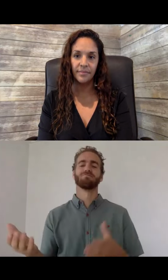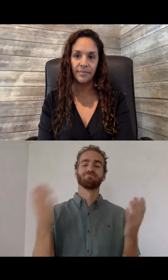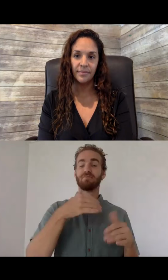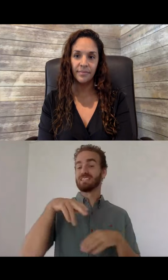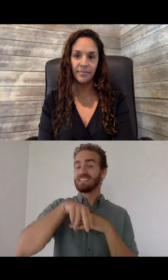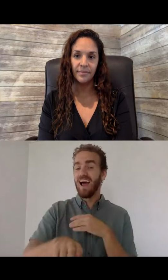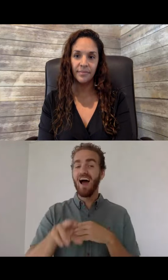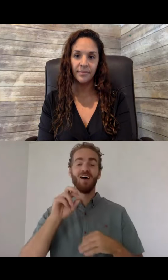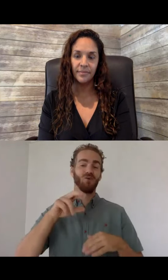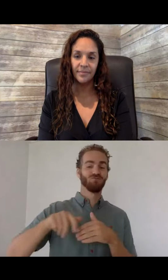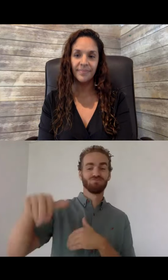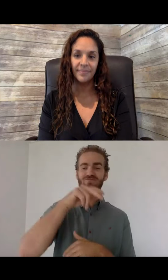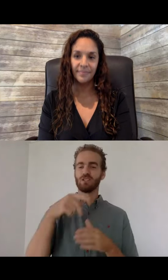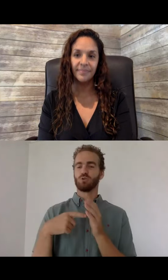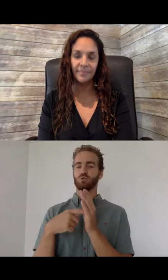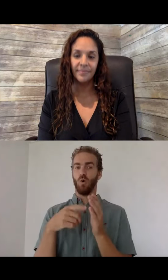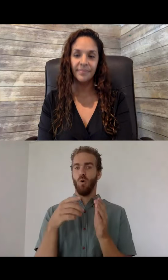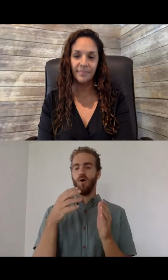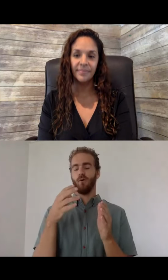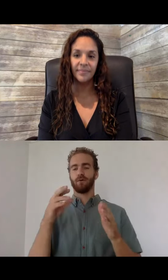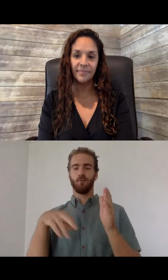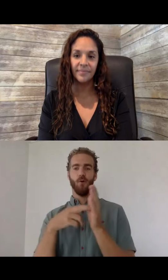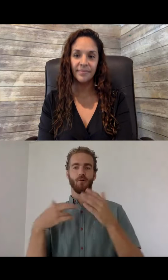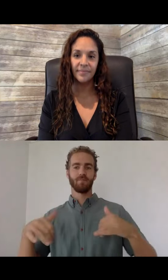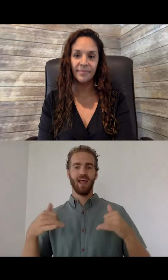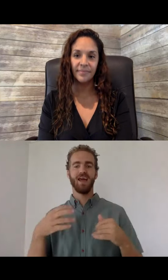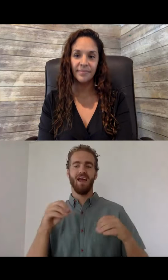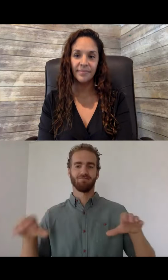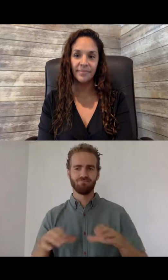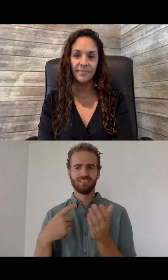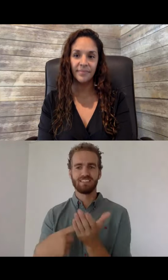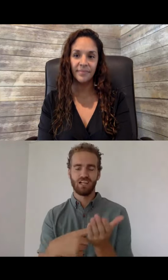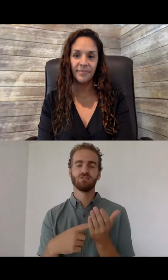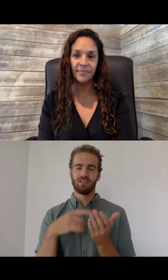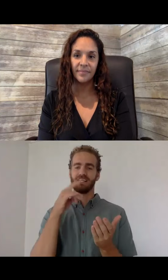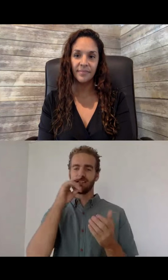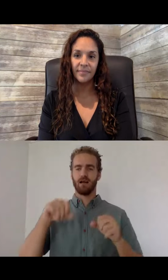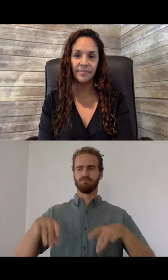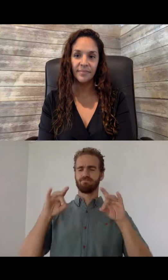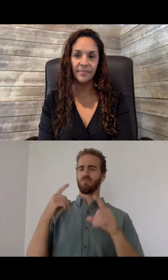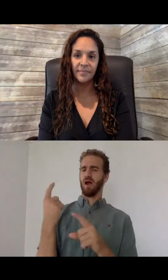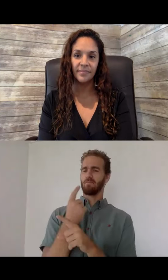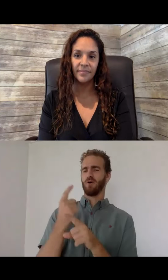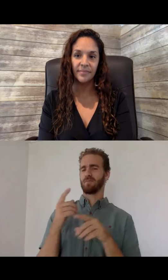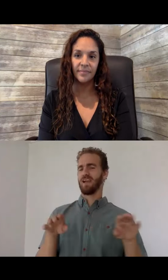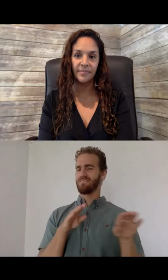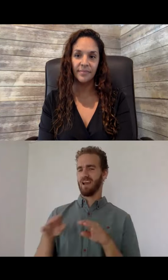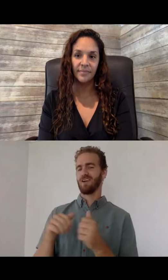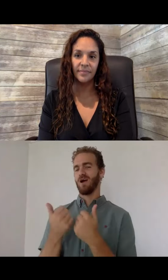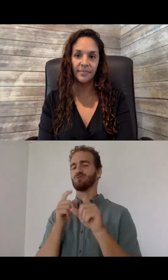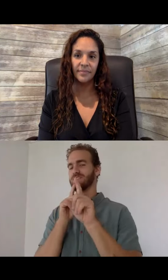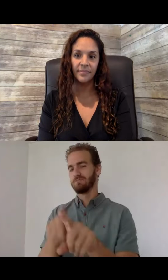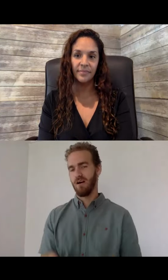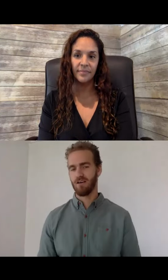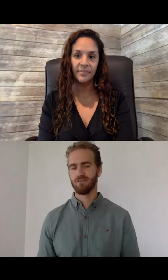How can we have fun with the playground, maybe on the slide or on the swing, to show that role playing and that active discussion? So we